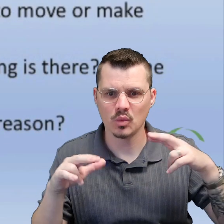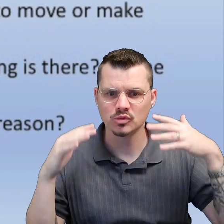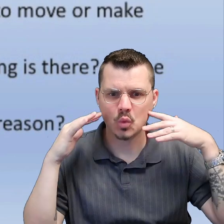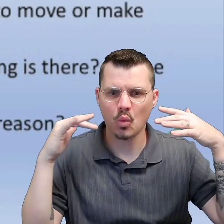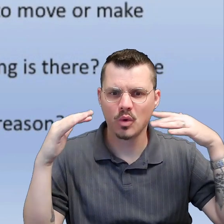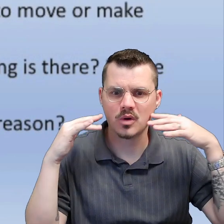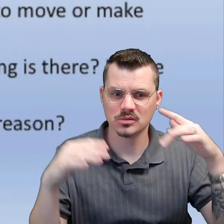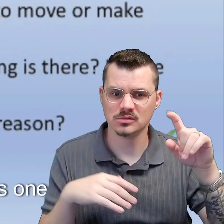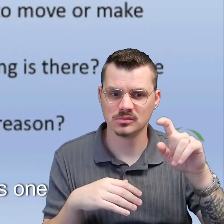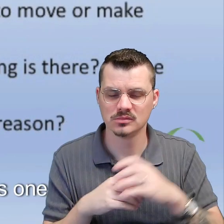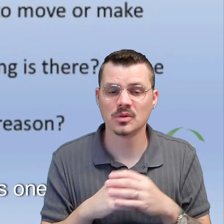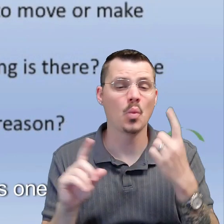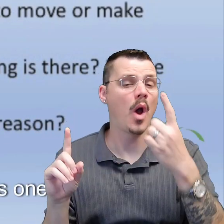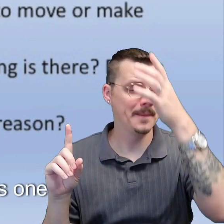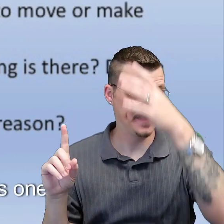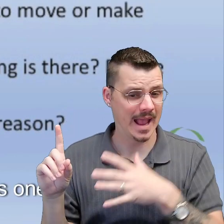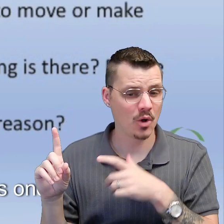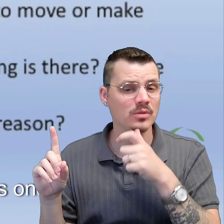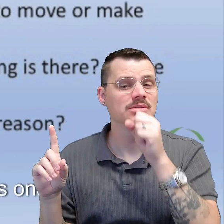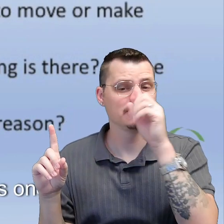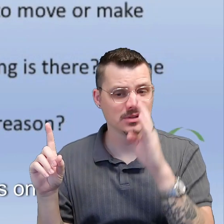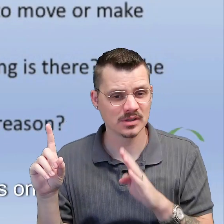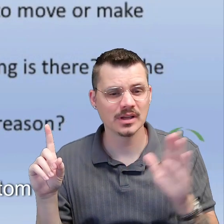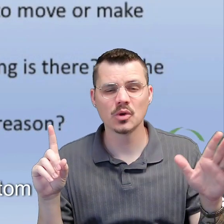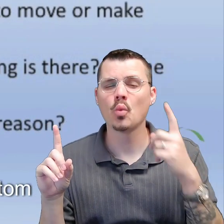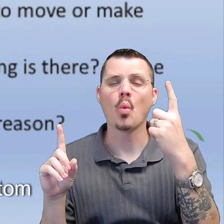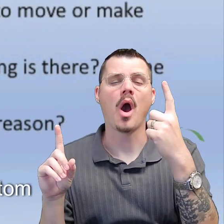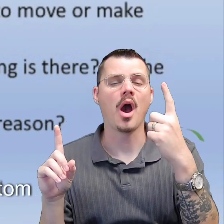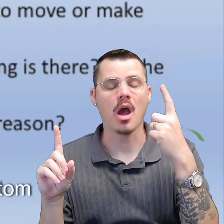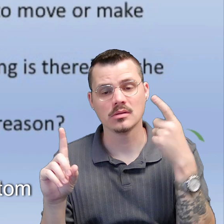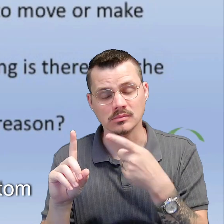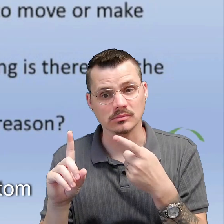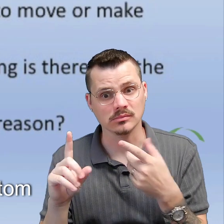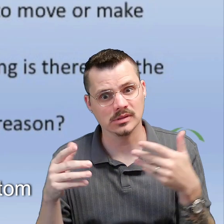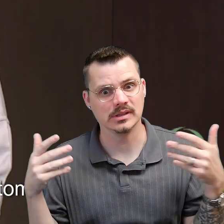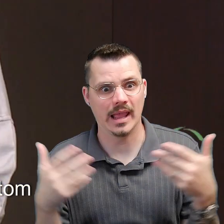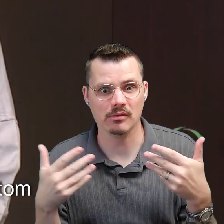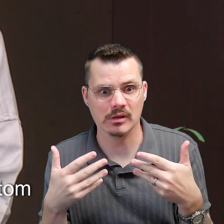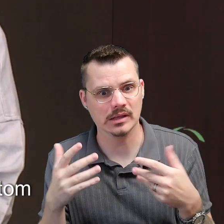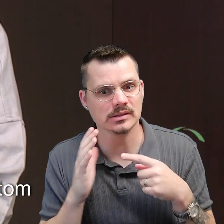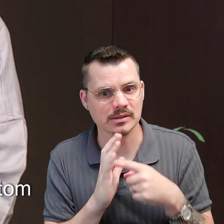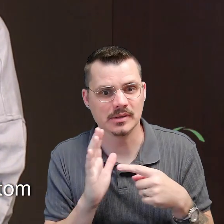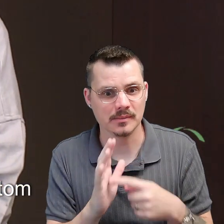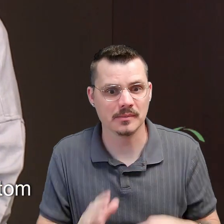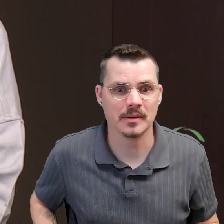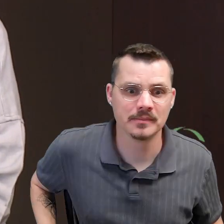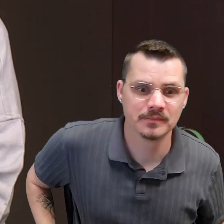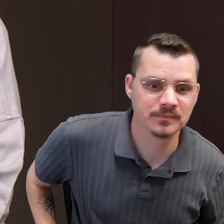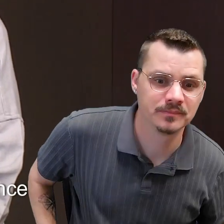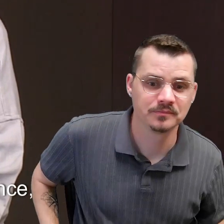noise? One man I knew with schizophrenia, his one very isolated and kind of scary